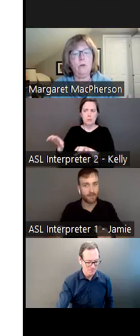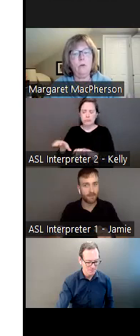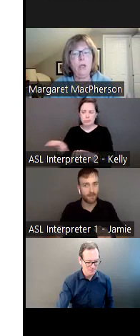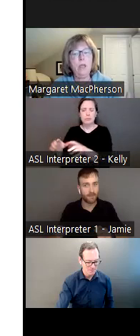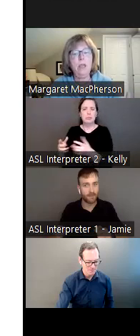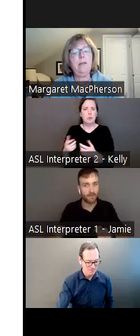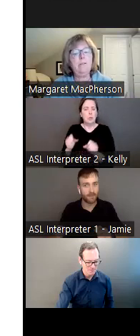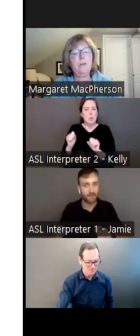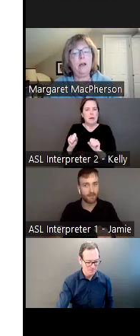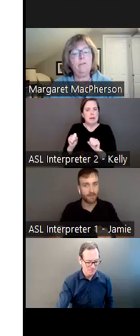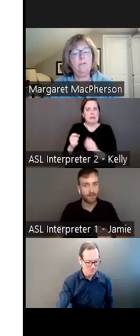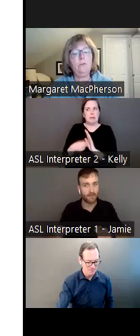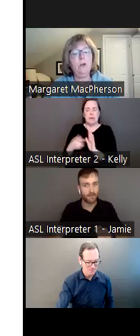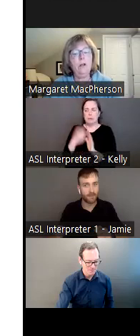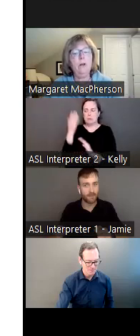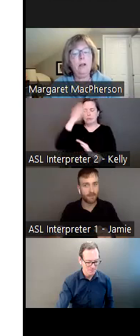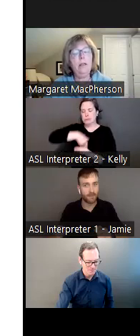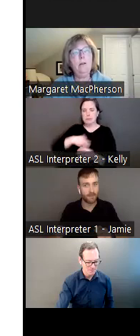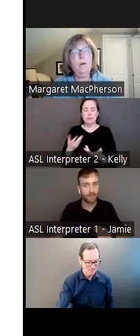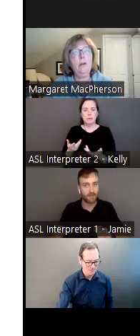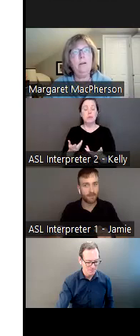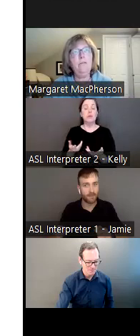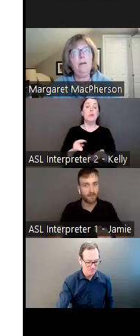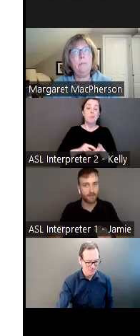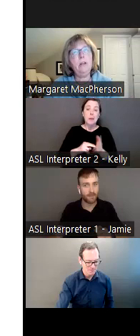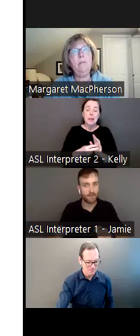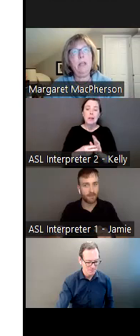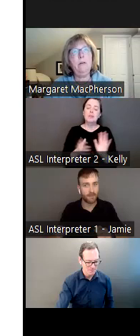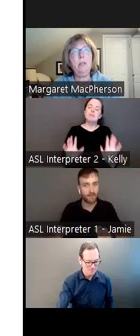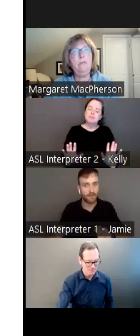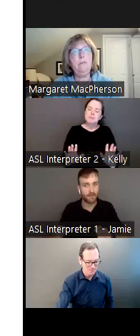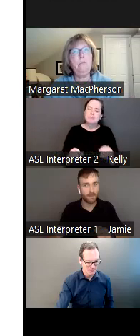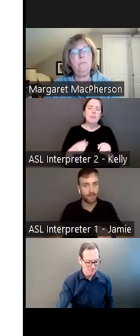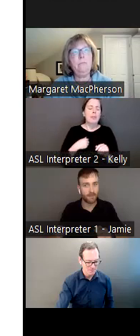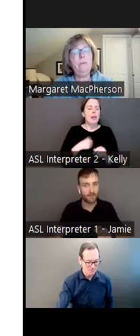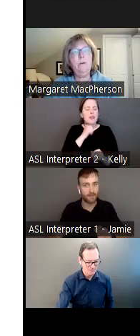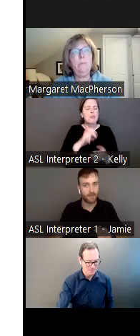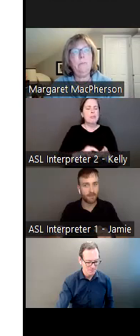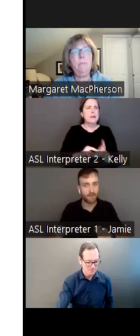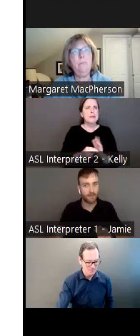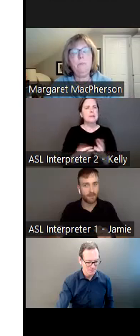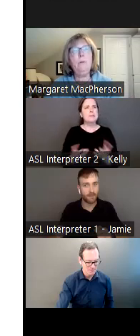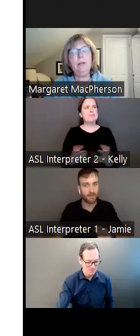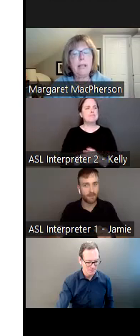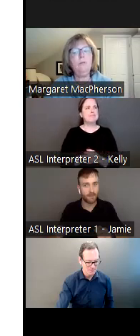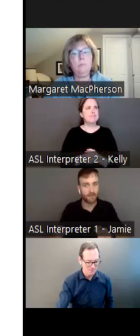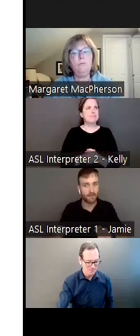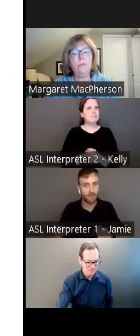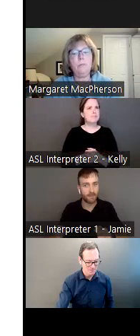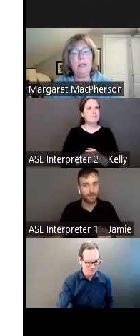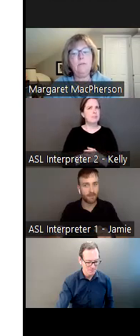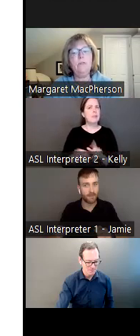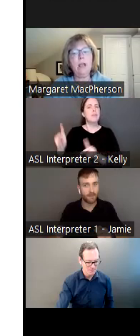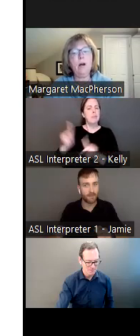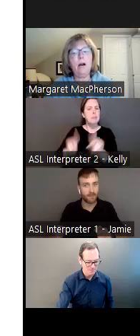And so it asks us to not, I'm not saying that we have to, people aren't accountable